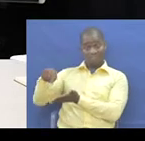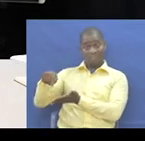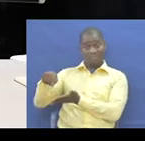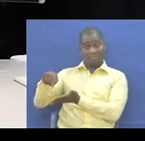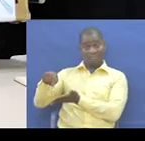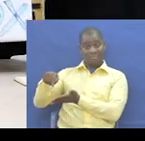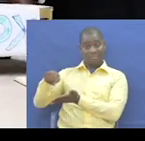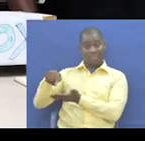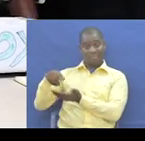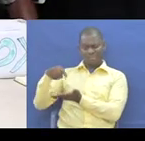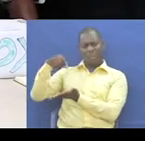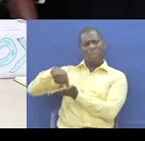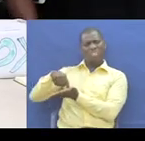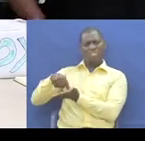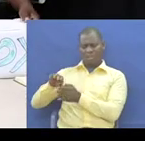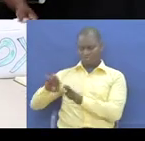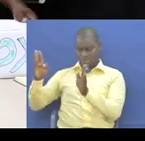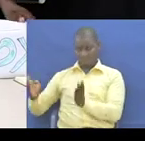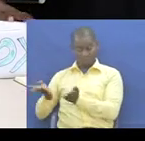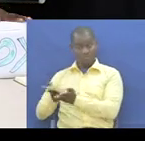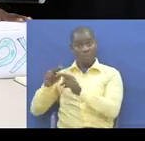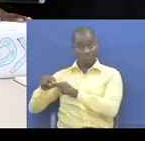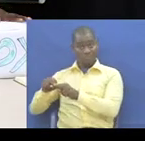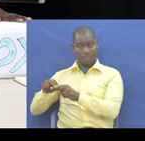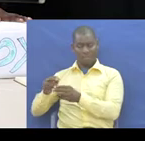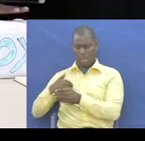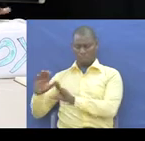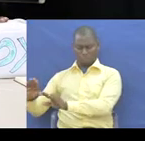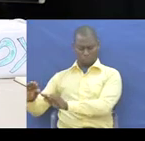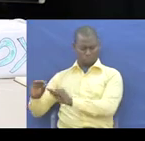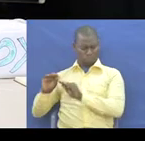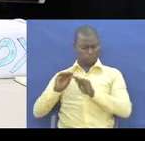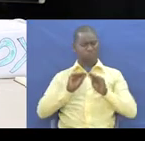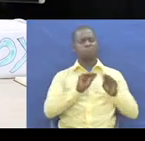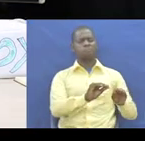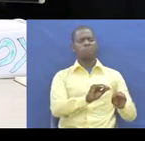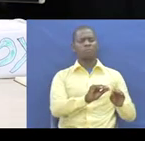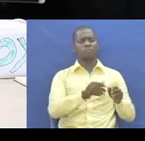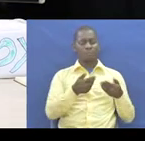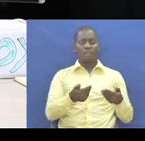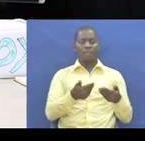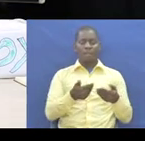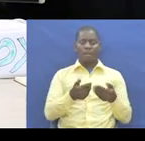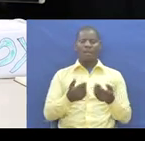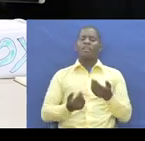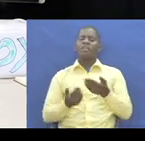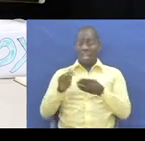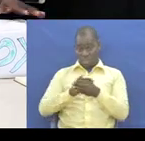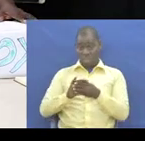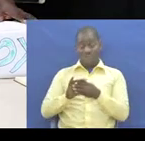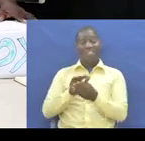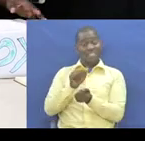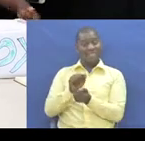point and brought it here from the point where a box was and from the